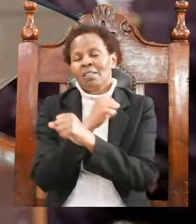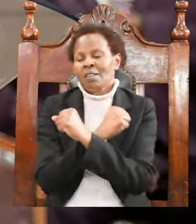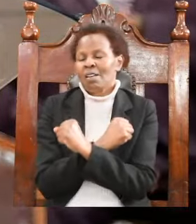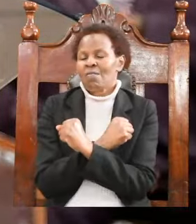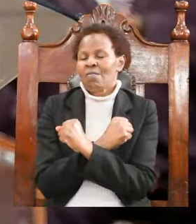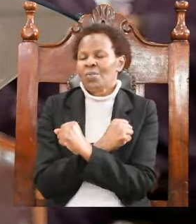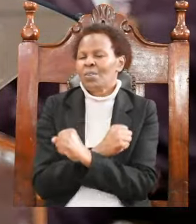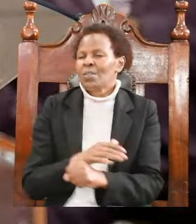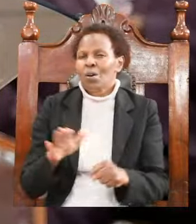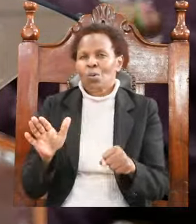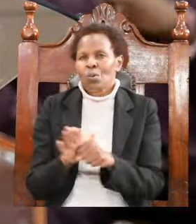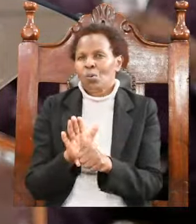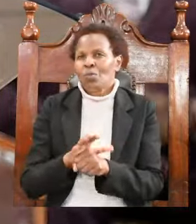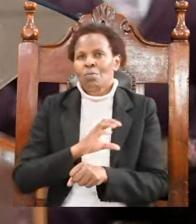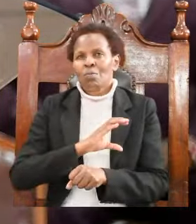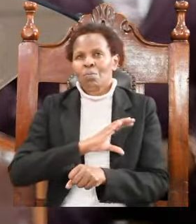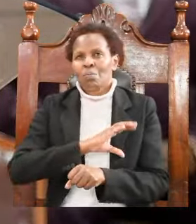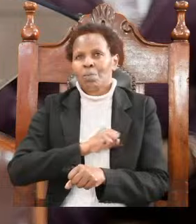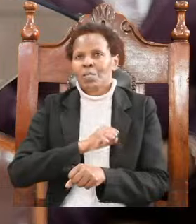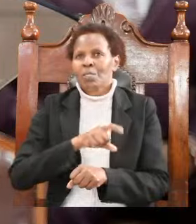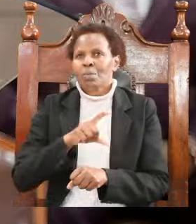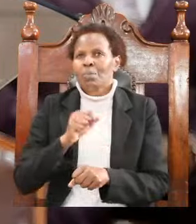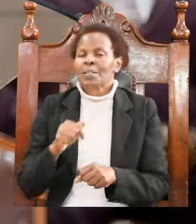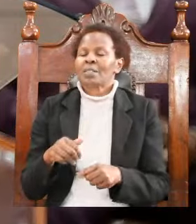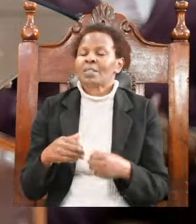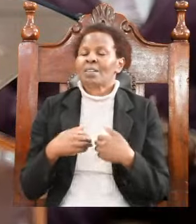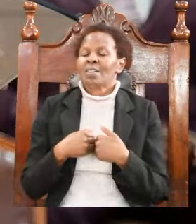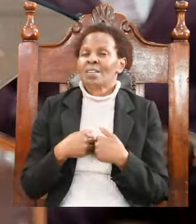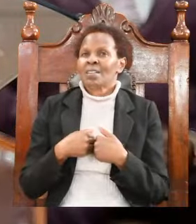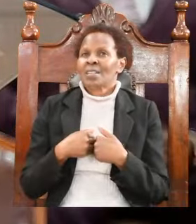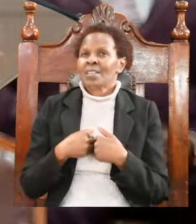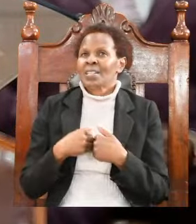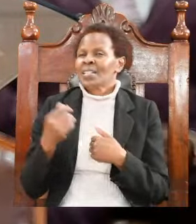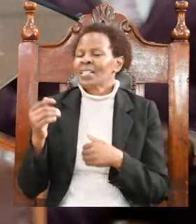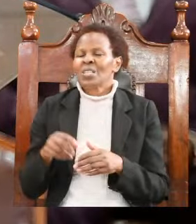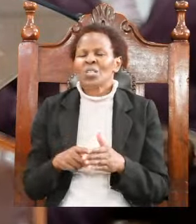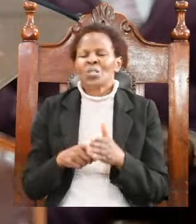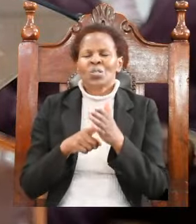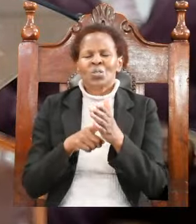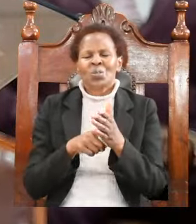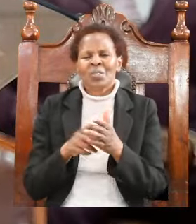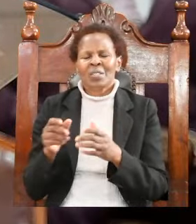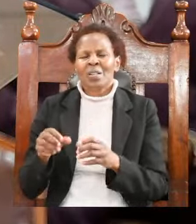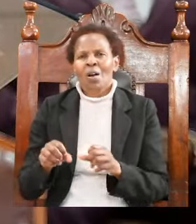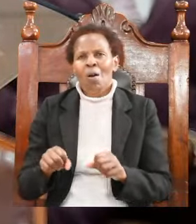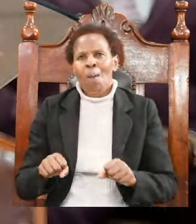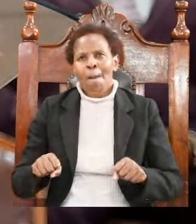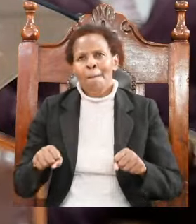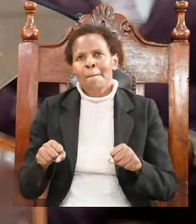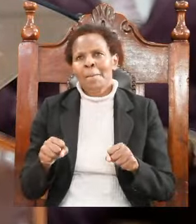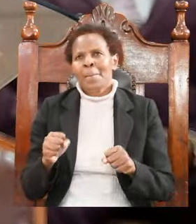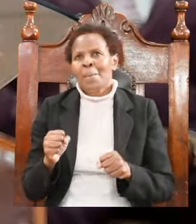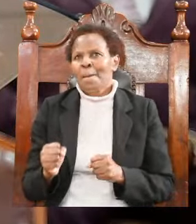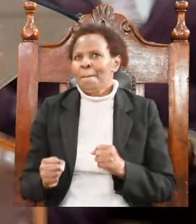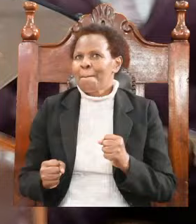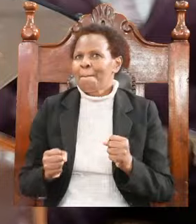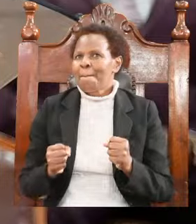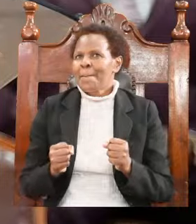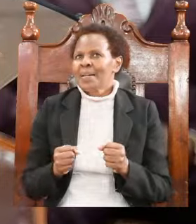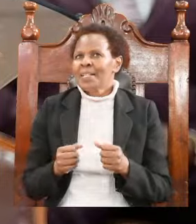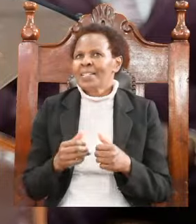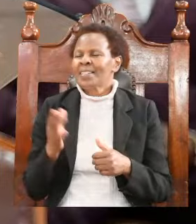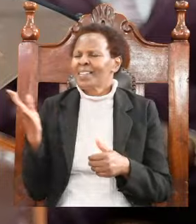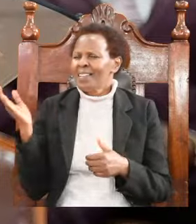with a lot of patience. My son was here and I tried to show him how to ride a bike, and I am a victim of lacking